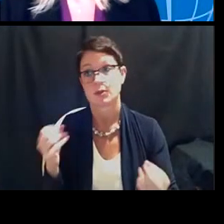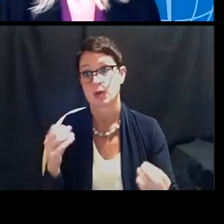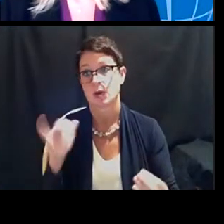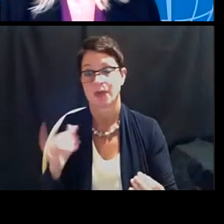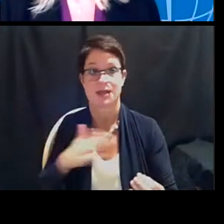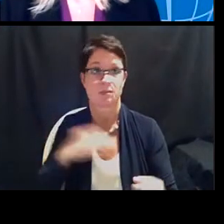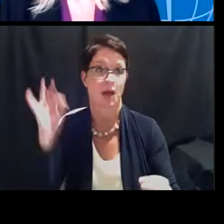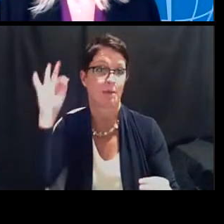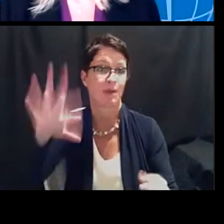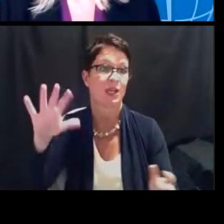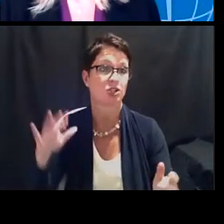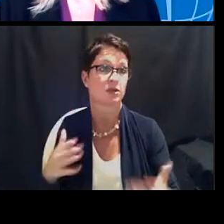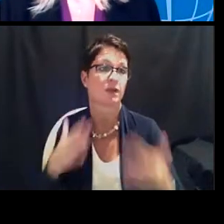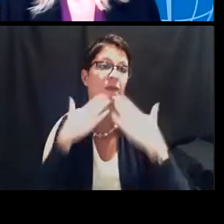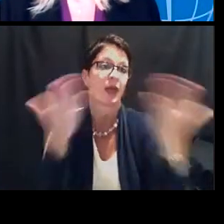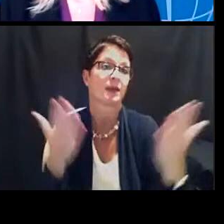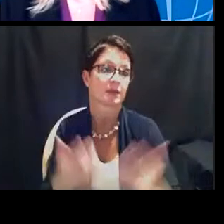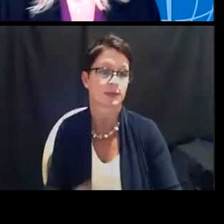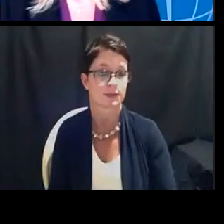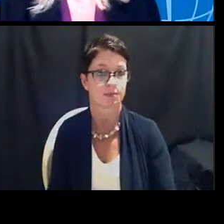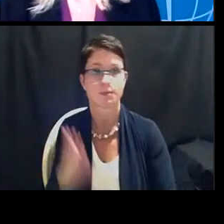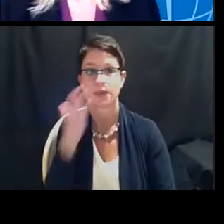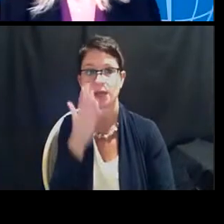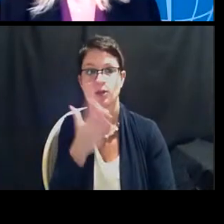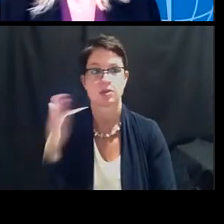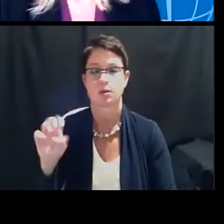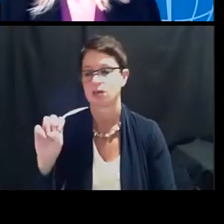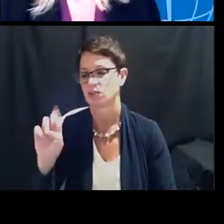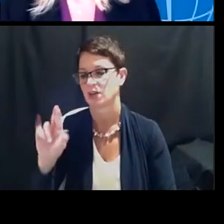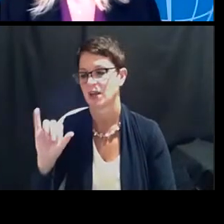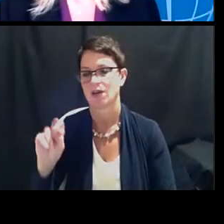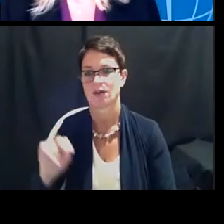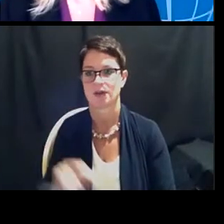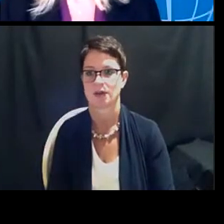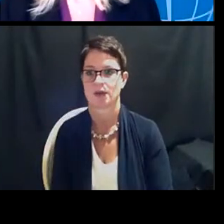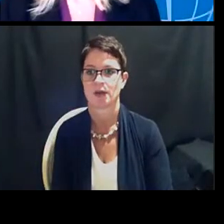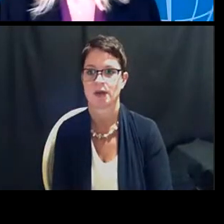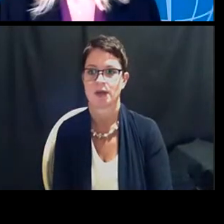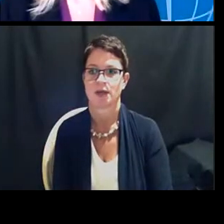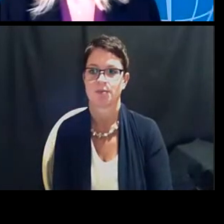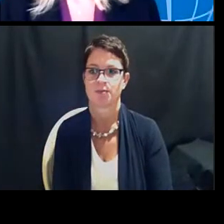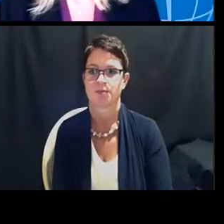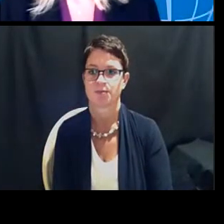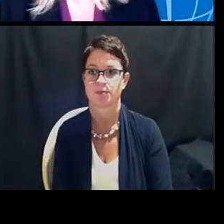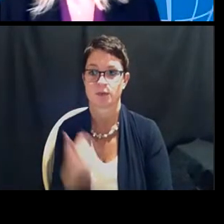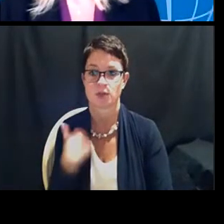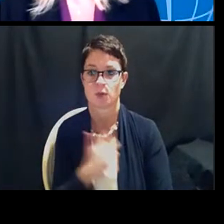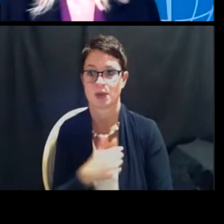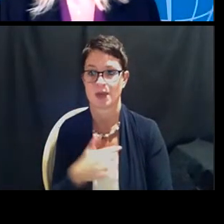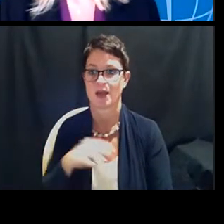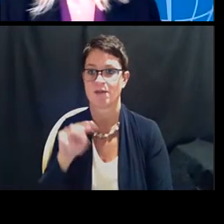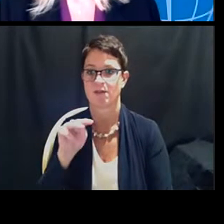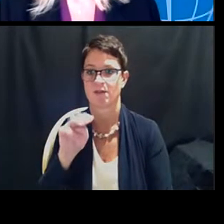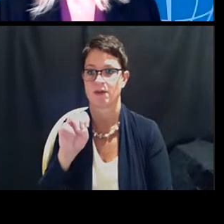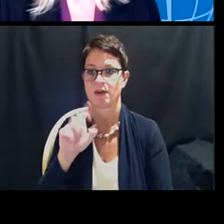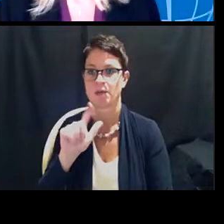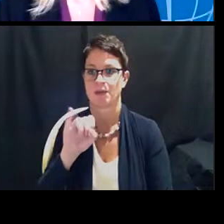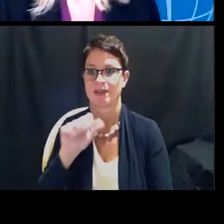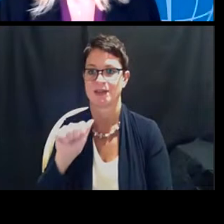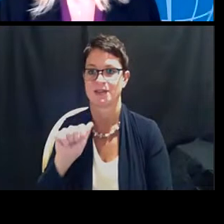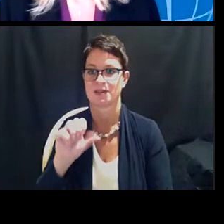that's my pitch. Thanks. Thank you very much, Aaron. Do we have Melissa Shelter